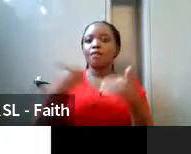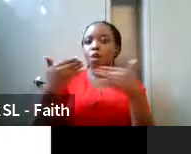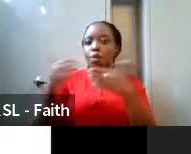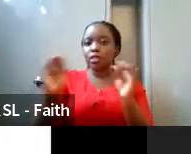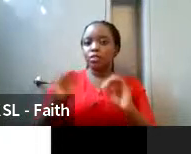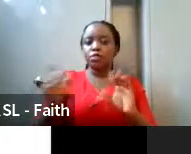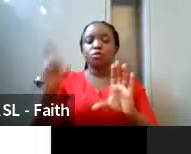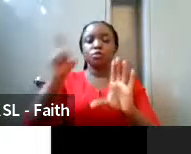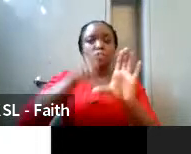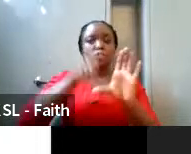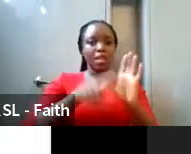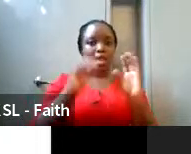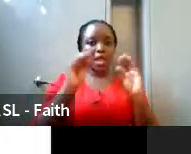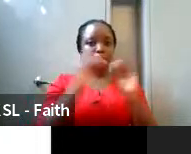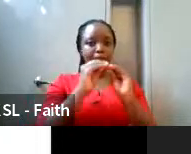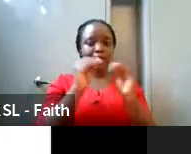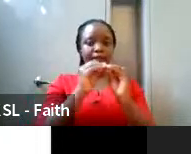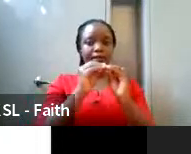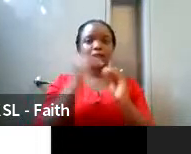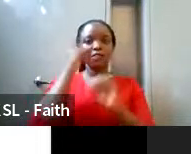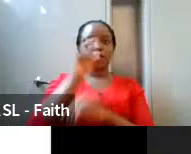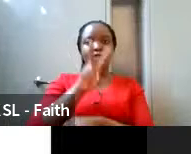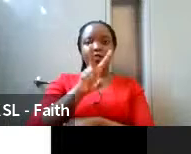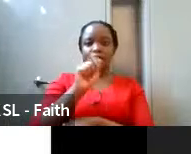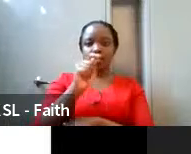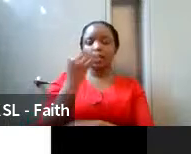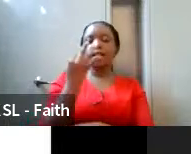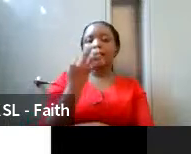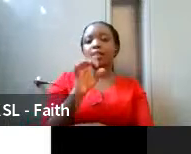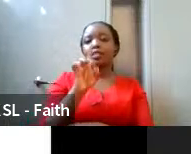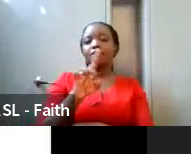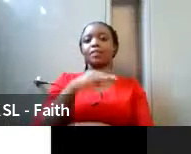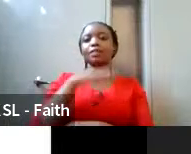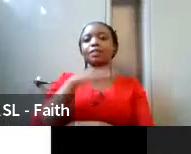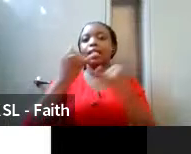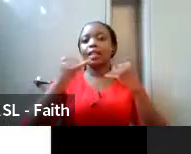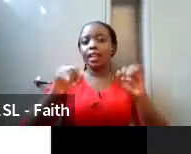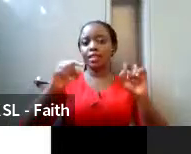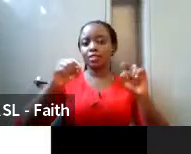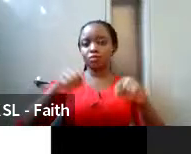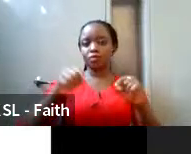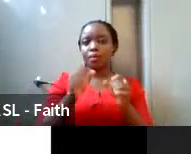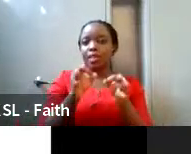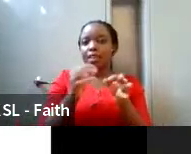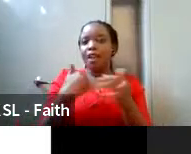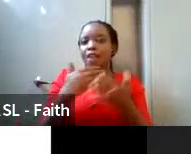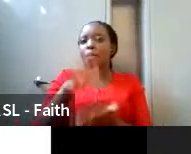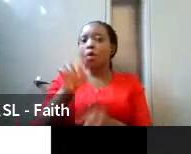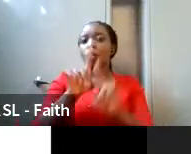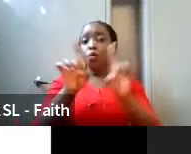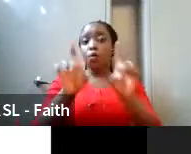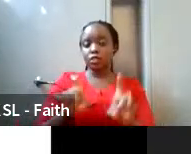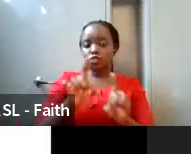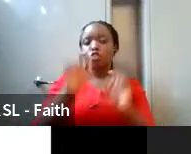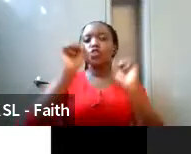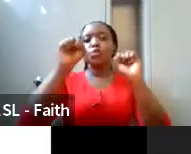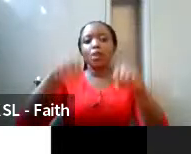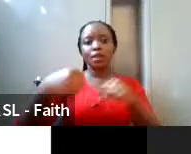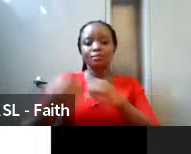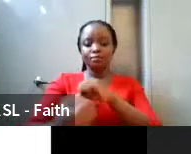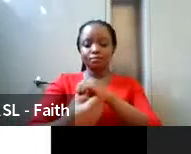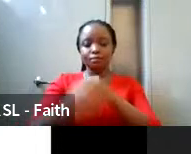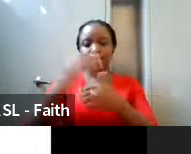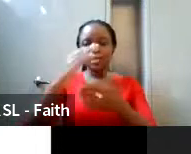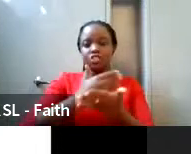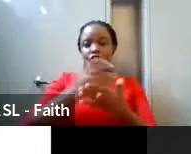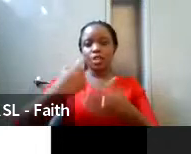onboard. It's on 31st of March. If you have any more questions, of course, you can channel them to